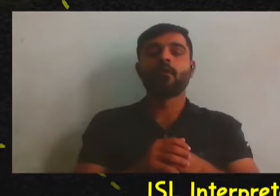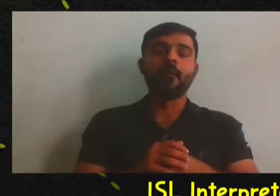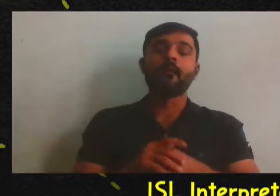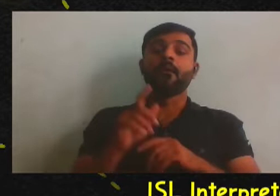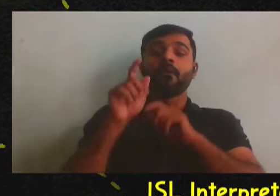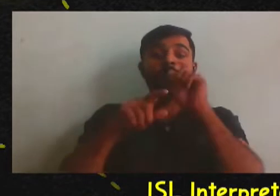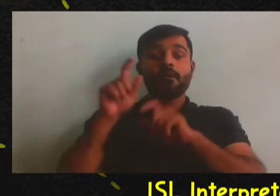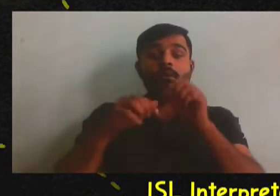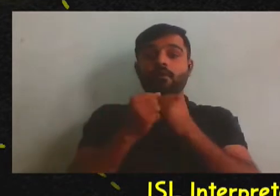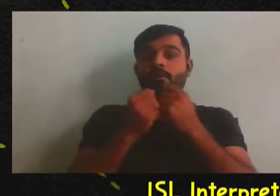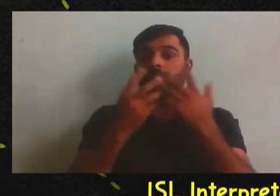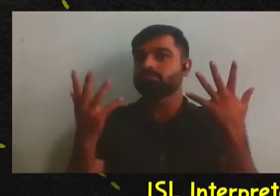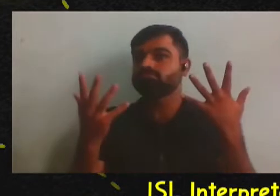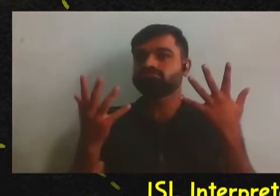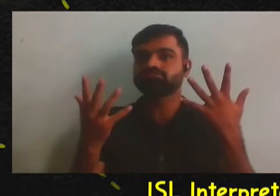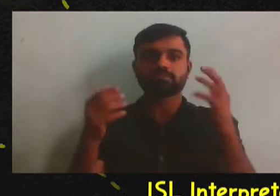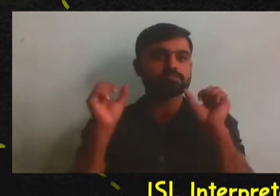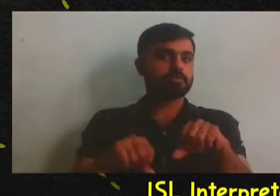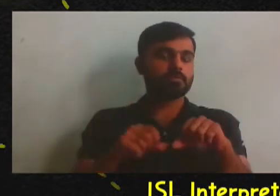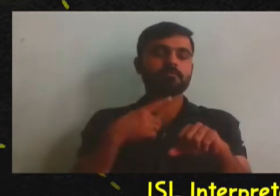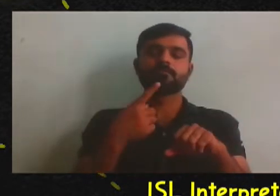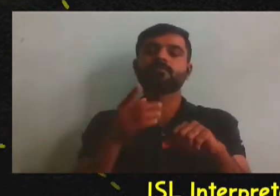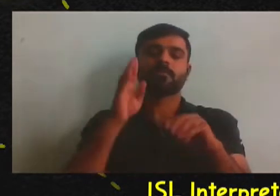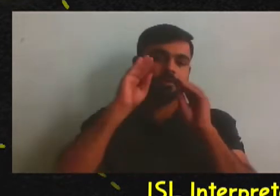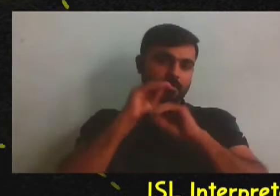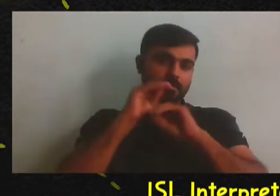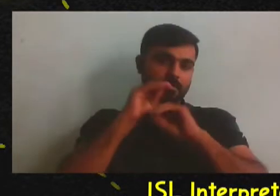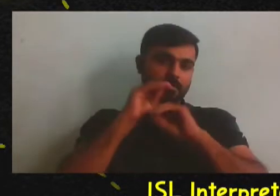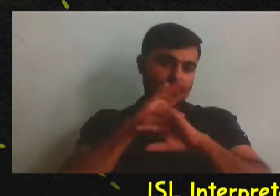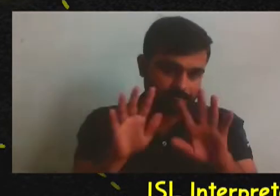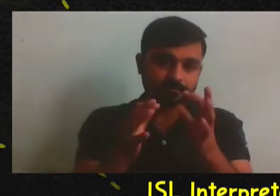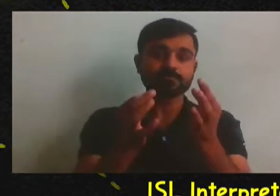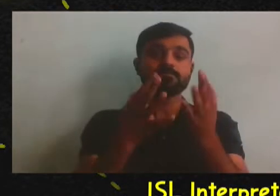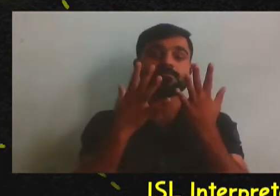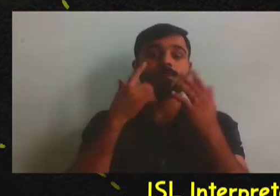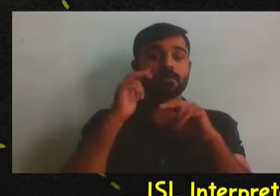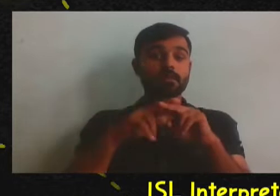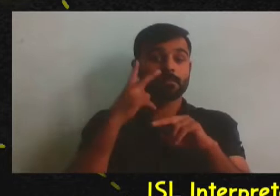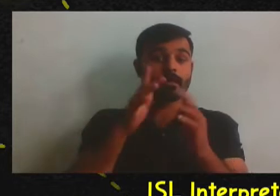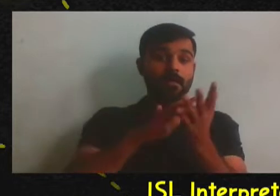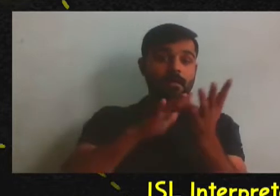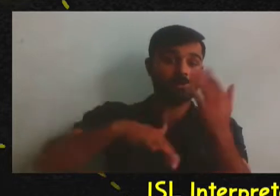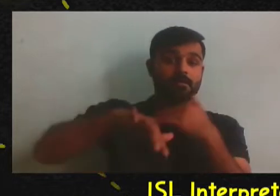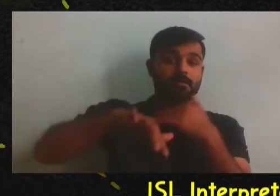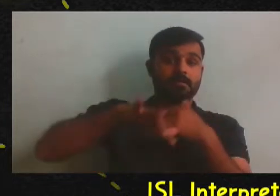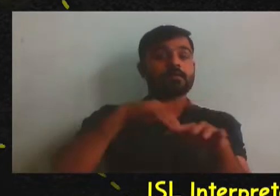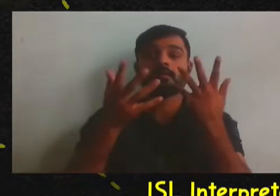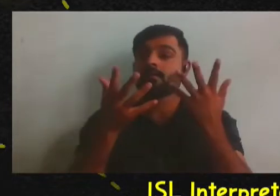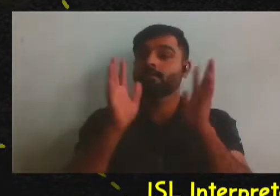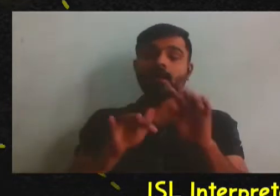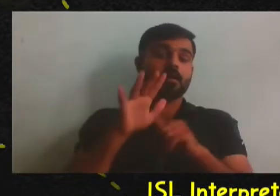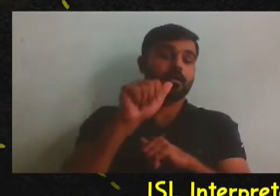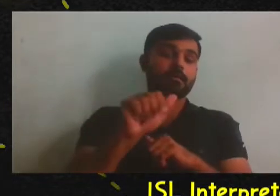are so desperate for information, especially if you look at areas where they don't have access